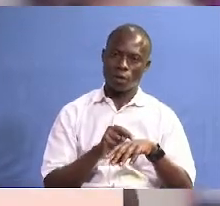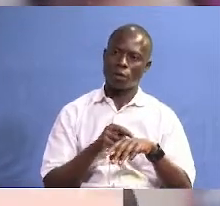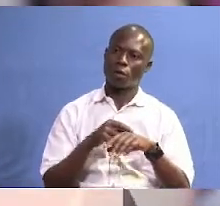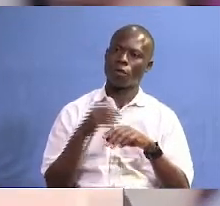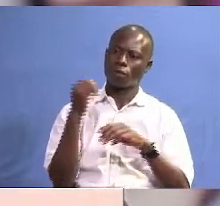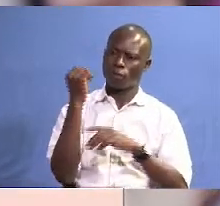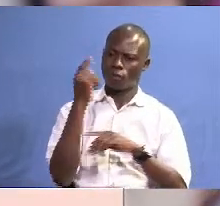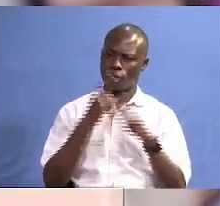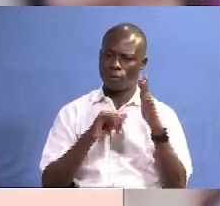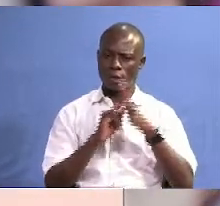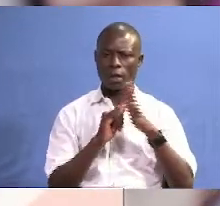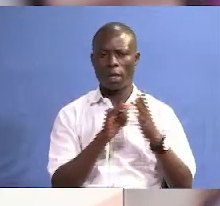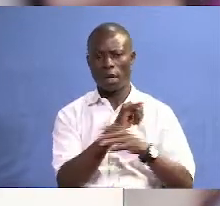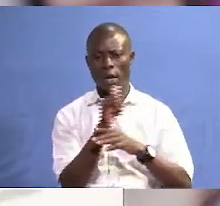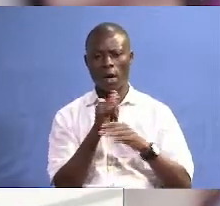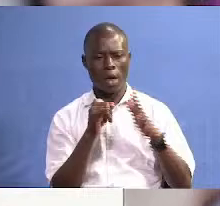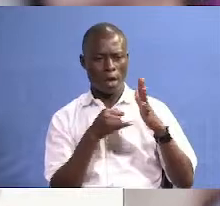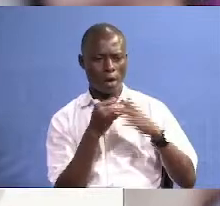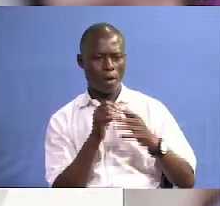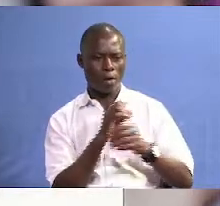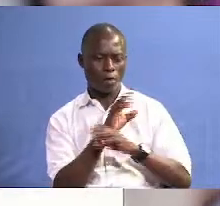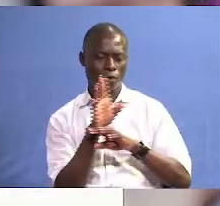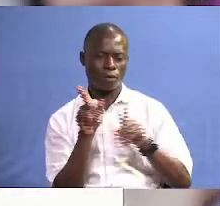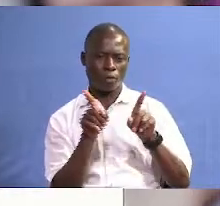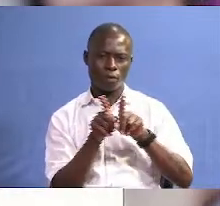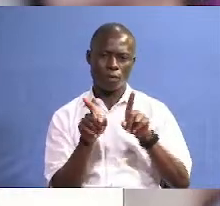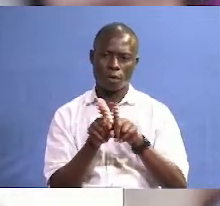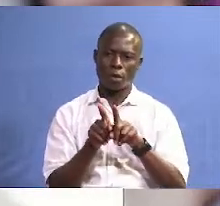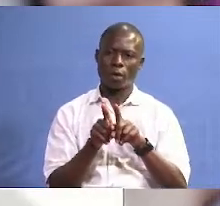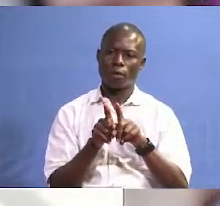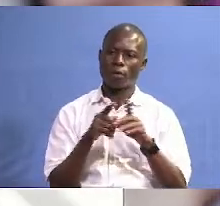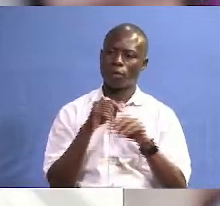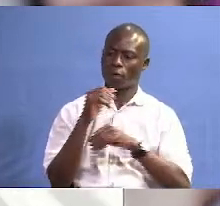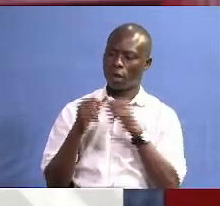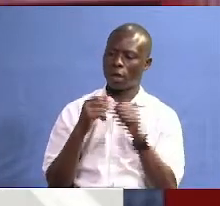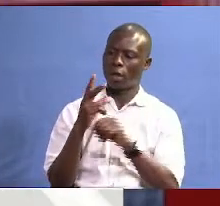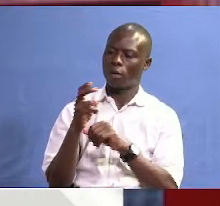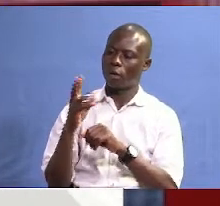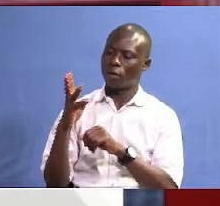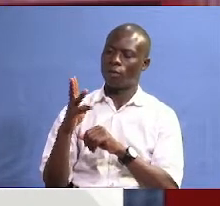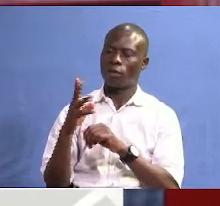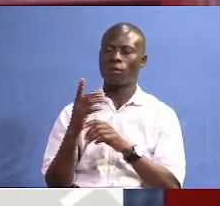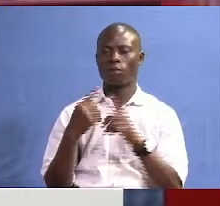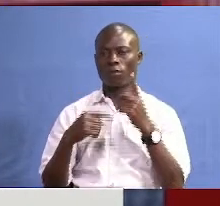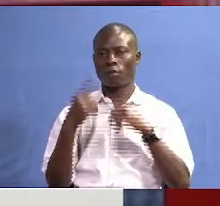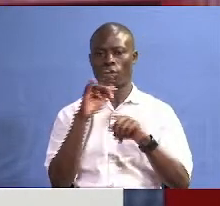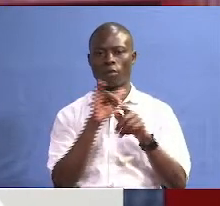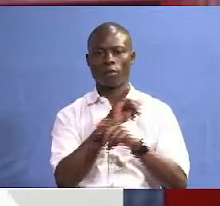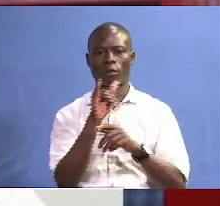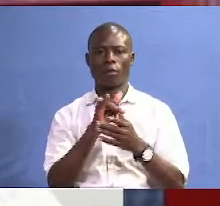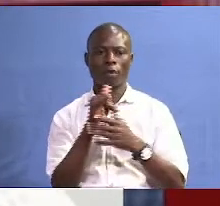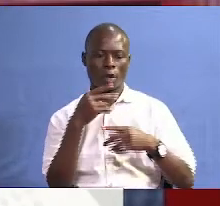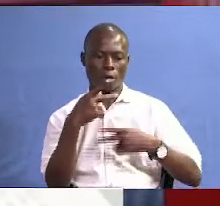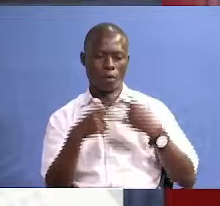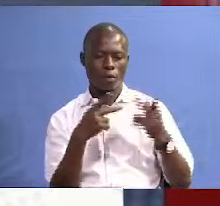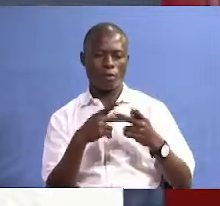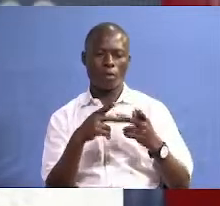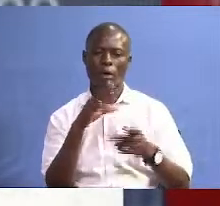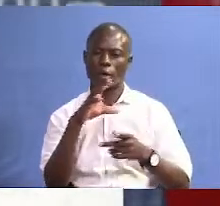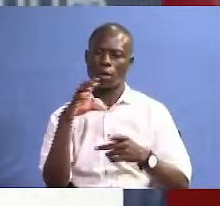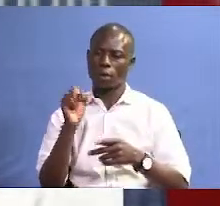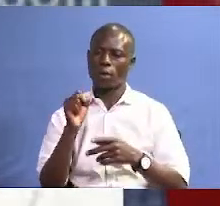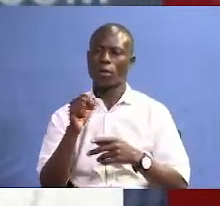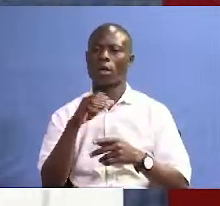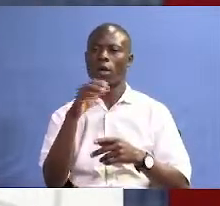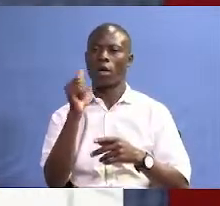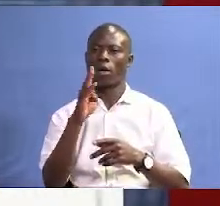is under pressure to finalize the Team Kenya delegation for the Paris 2024 Olympics, following directives from outgoing Sports Cabinet Secretary Ababu